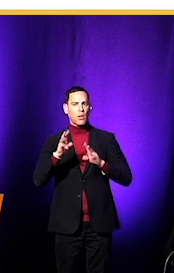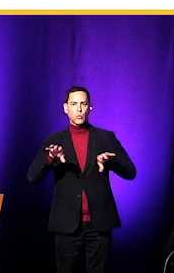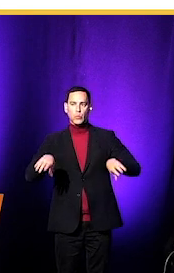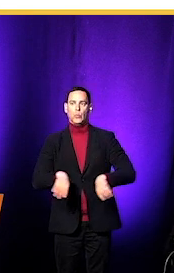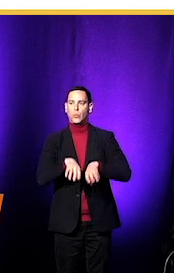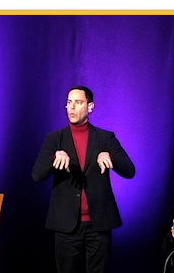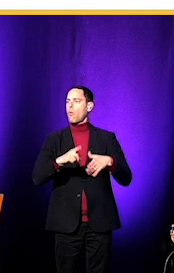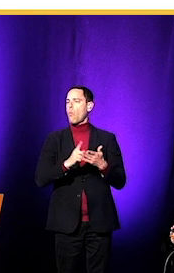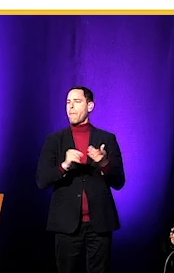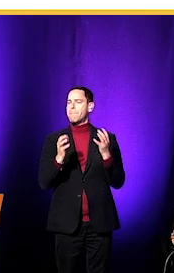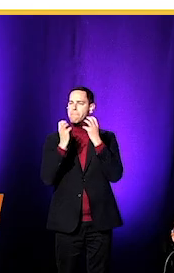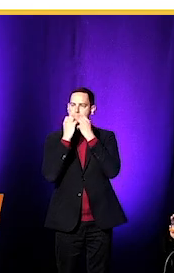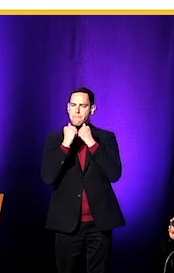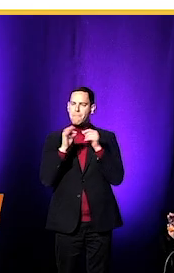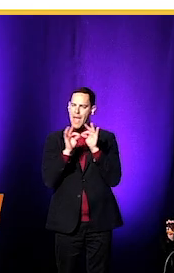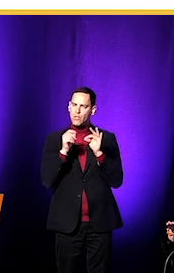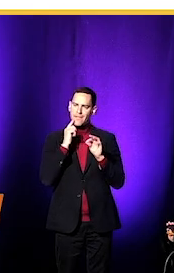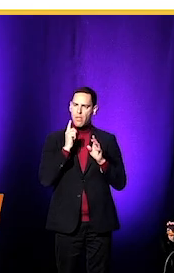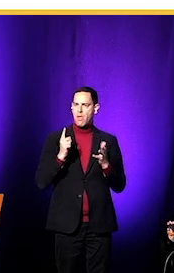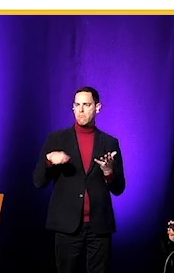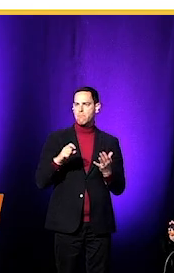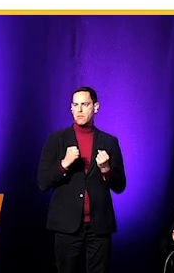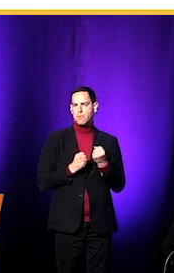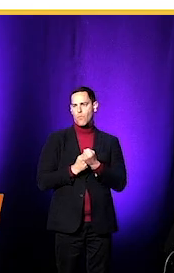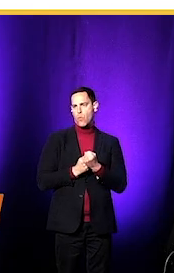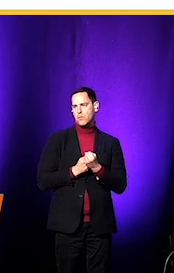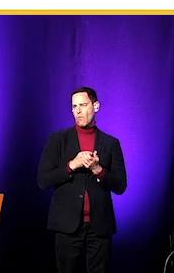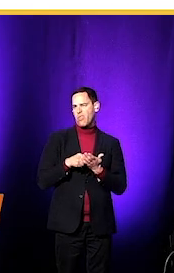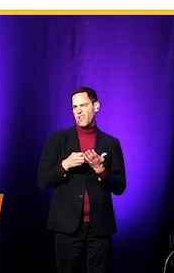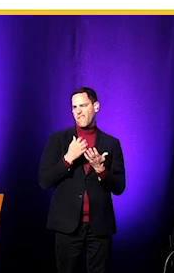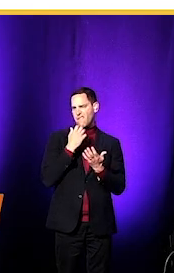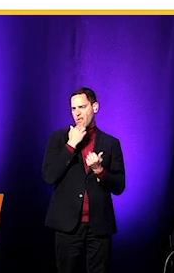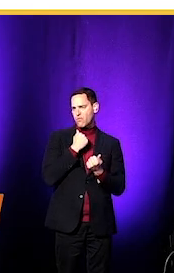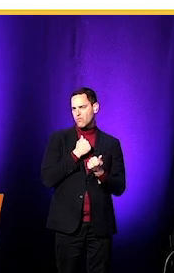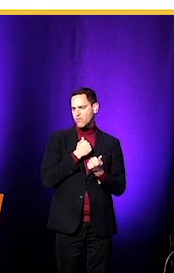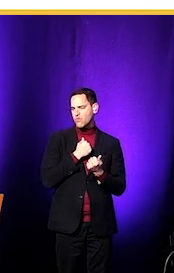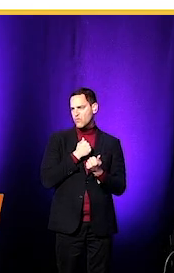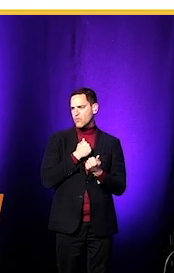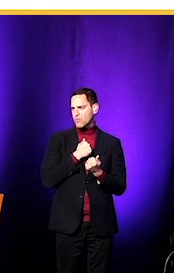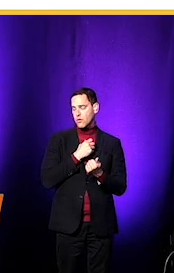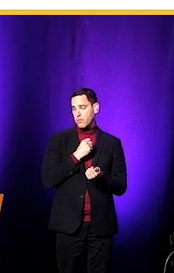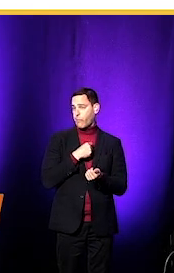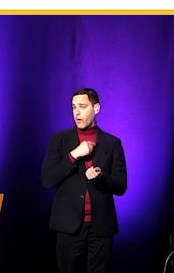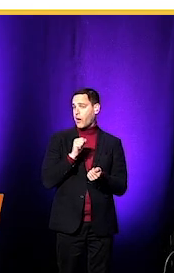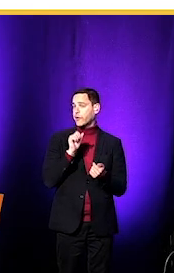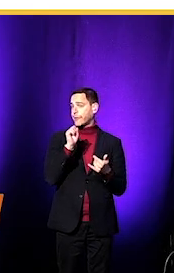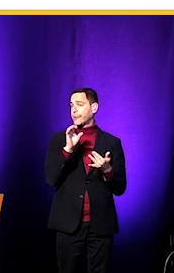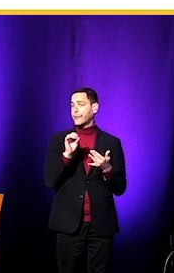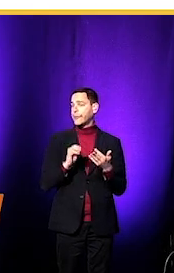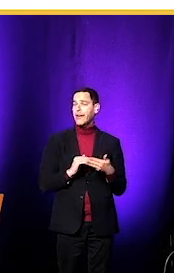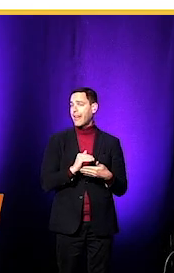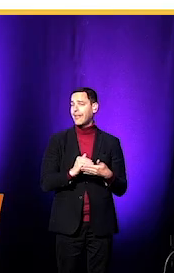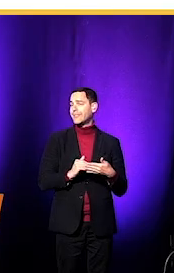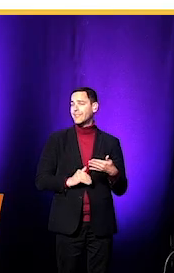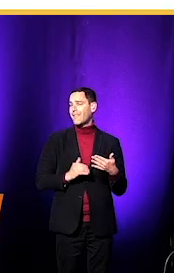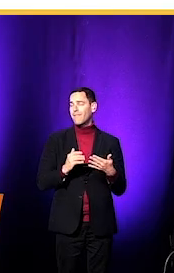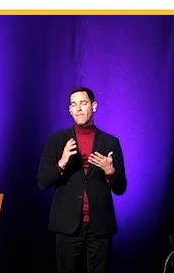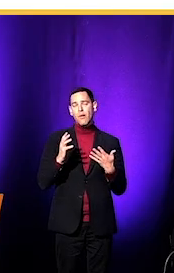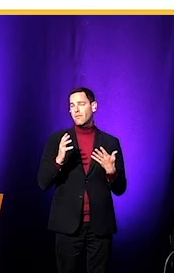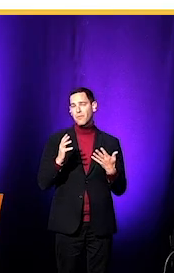support what they want to do and what they value. So yeah, I could give a list of the wonderful things my mother would do,